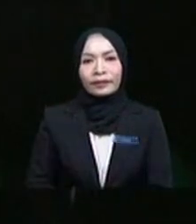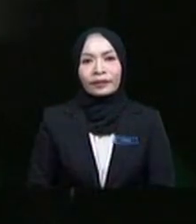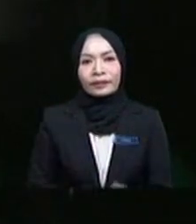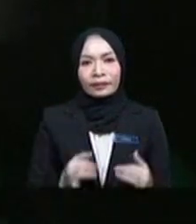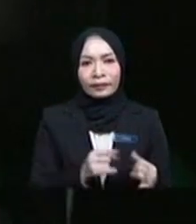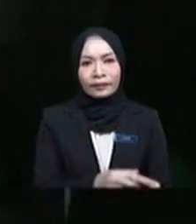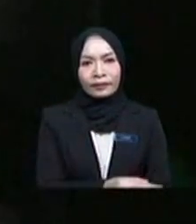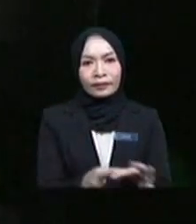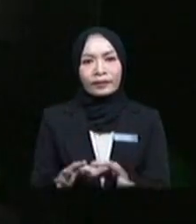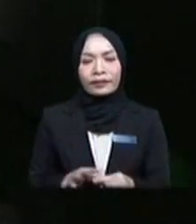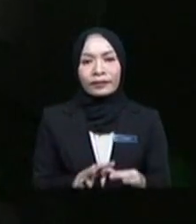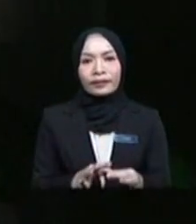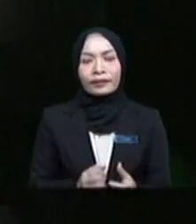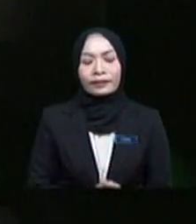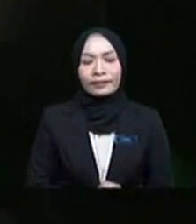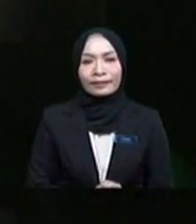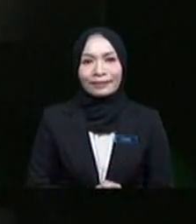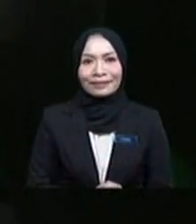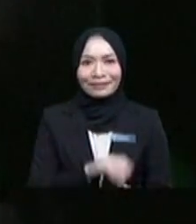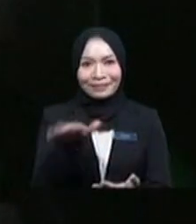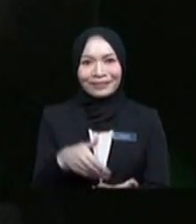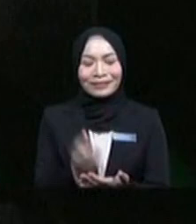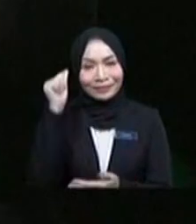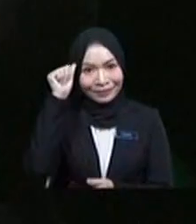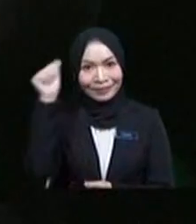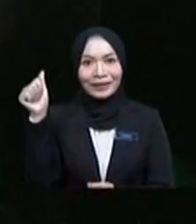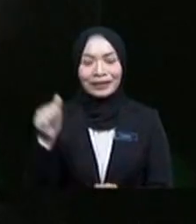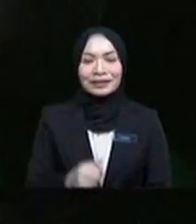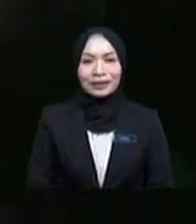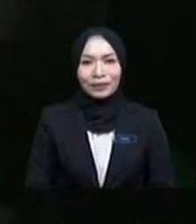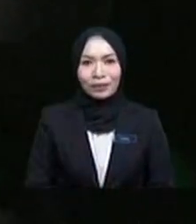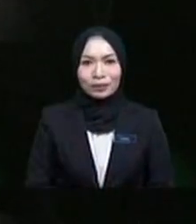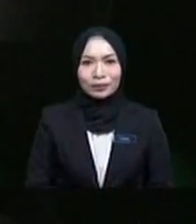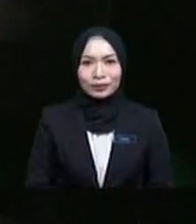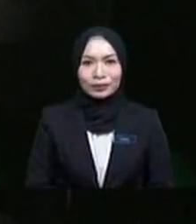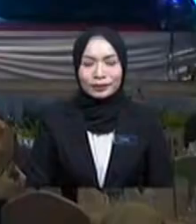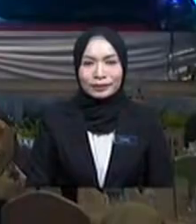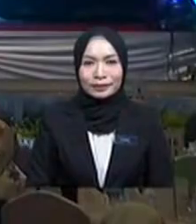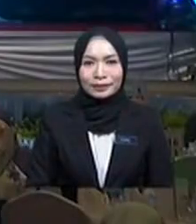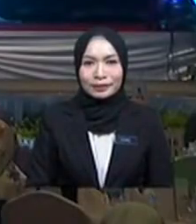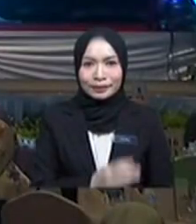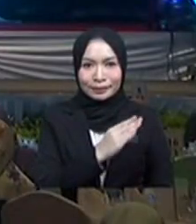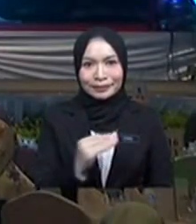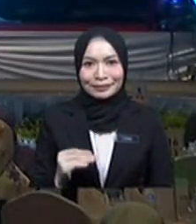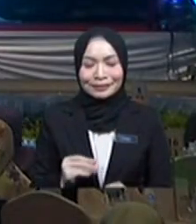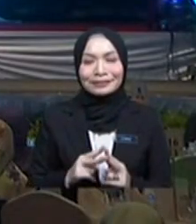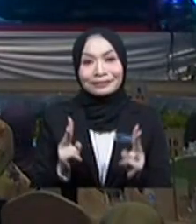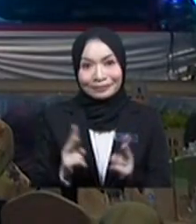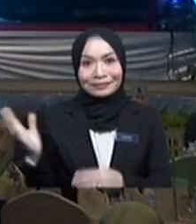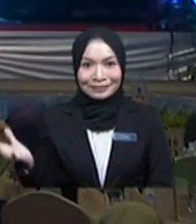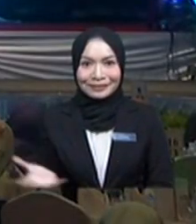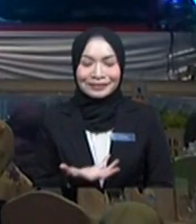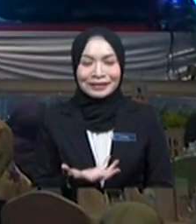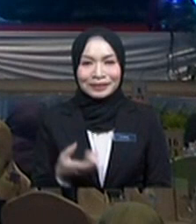Distinguished guests, ladies and gentlemen, Assalamualaikum warahmatullahi wabarakatuh and a very warm welcome to